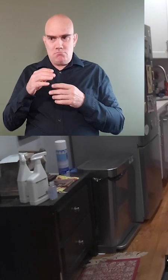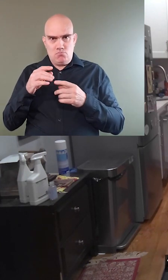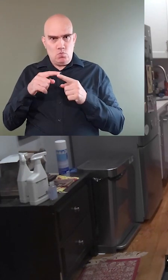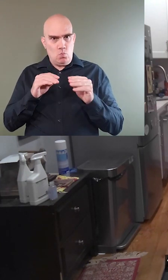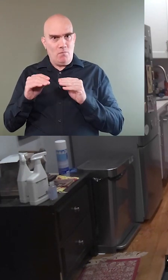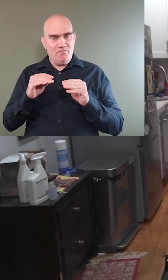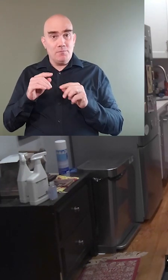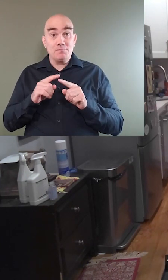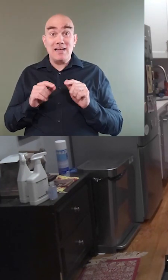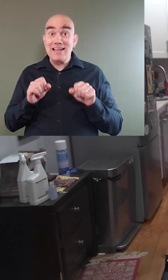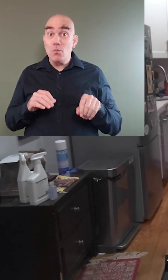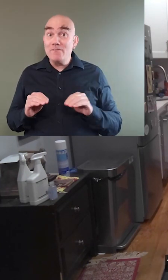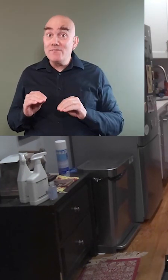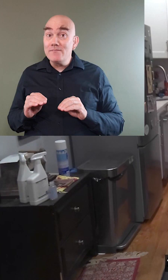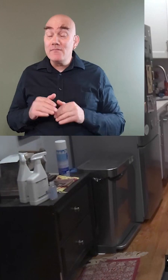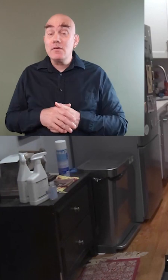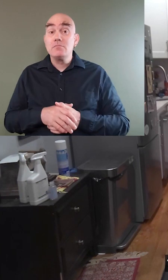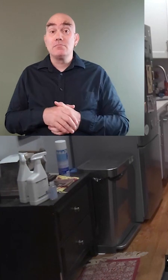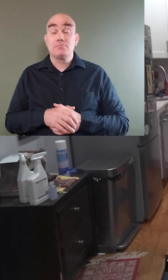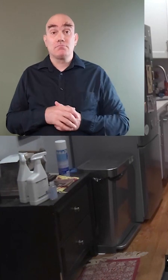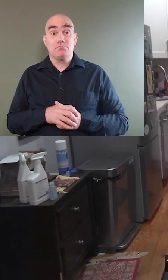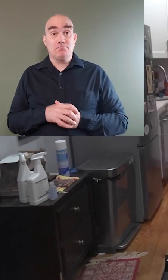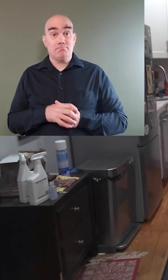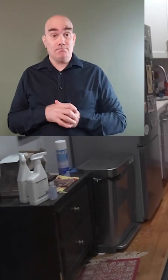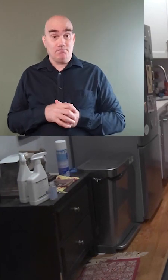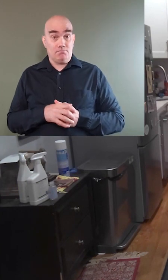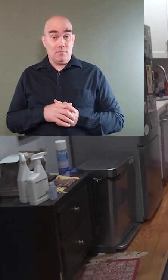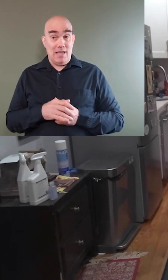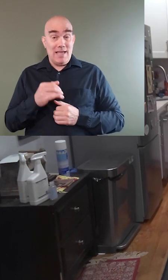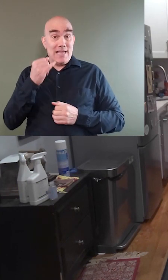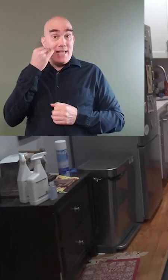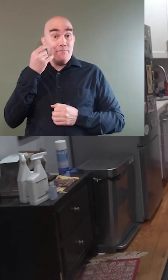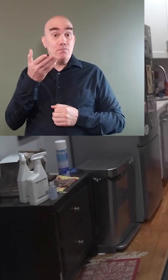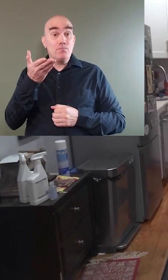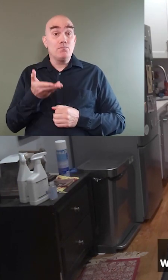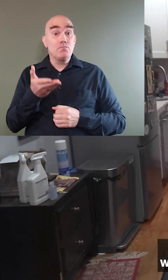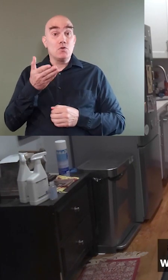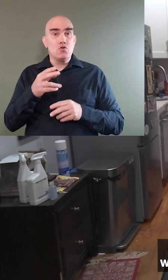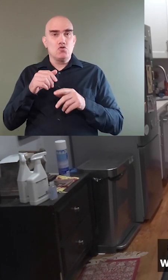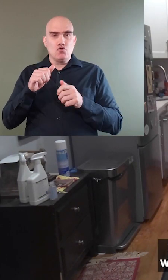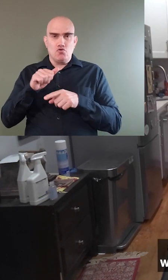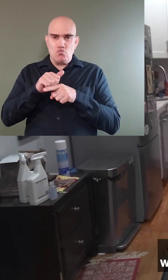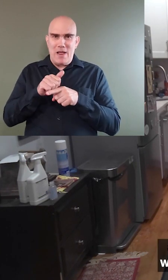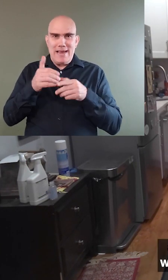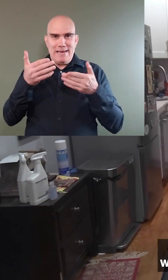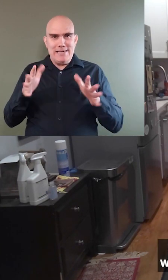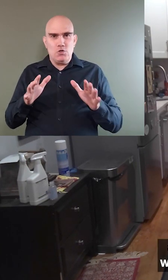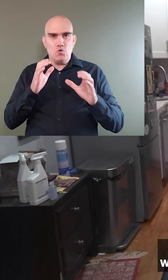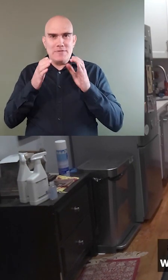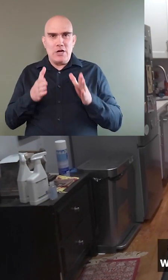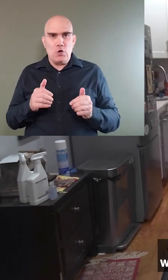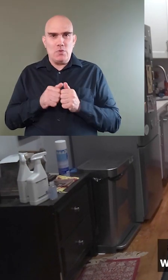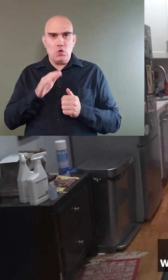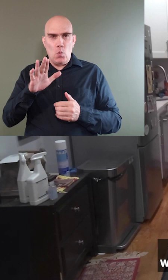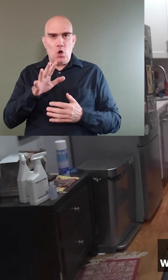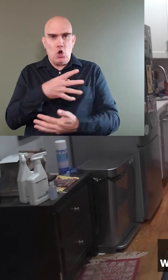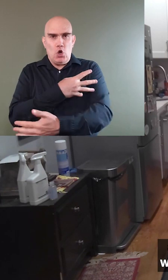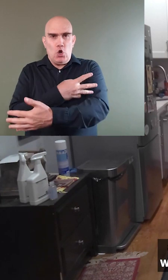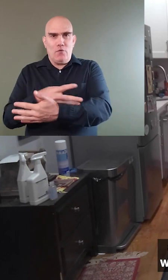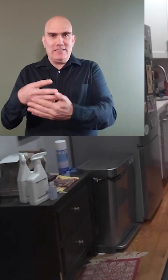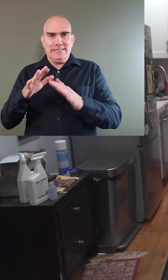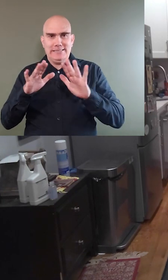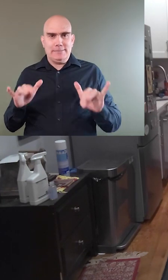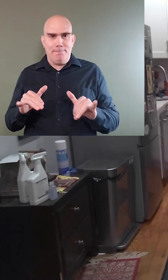move. But they move, and if you are a trained communicator with your nervous